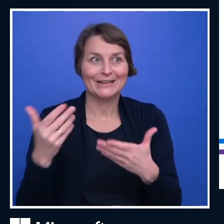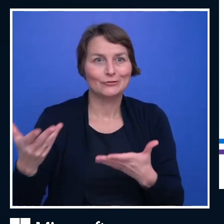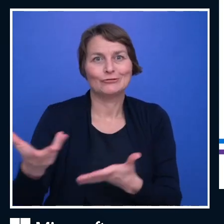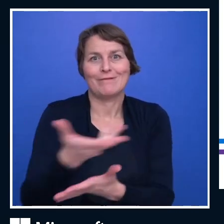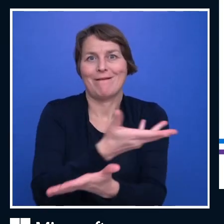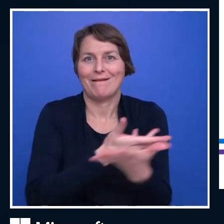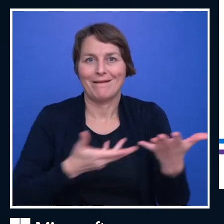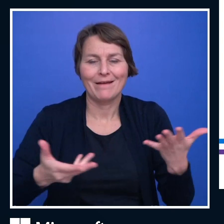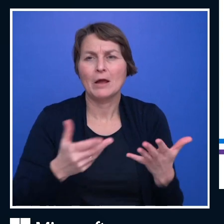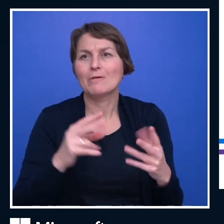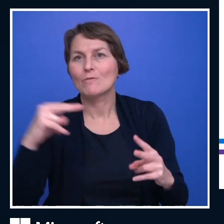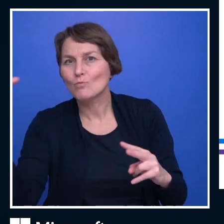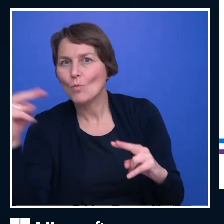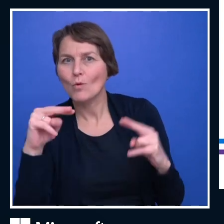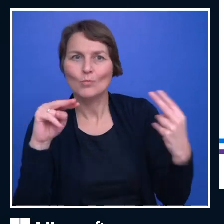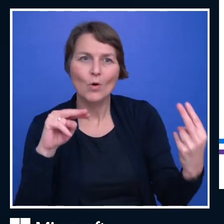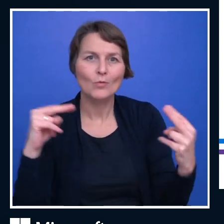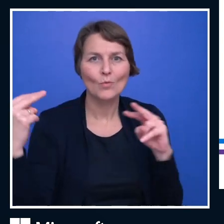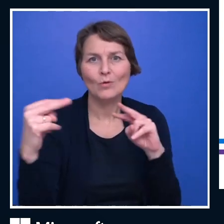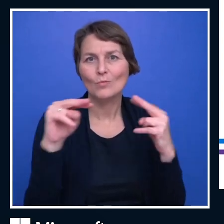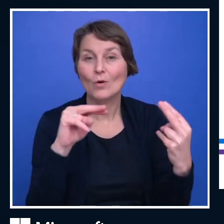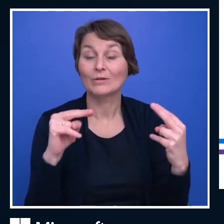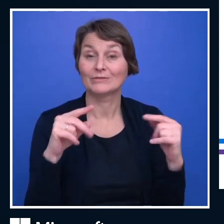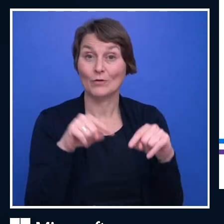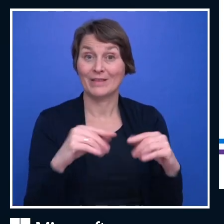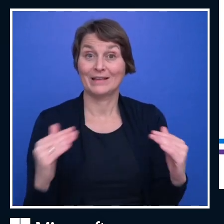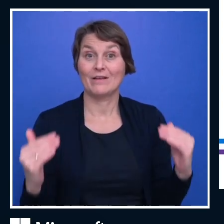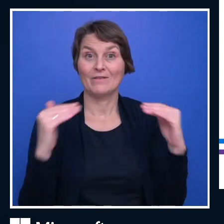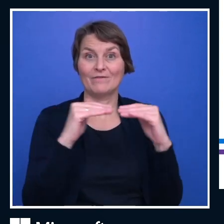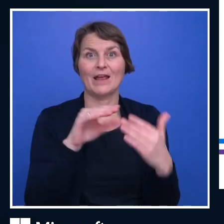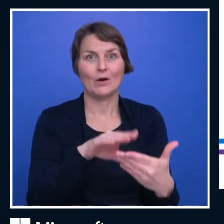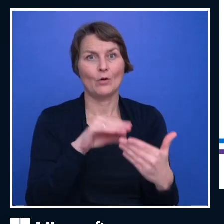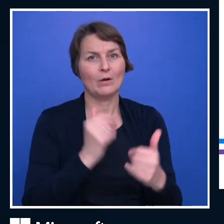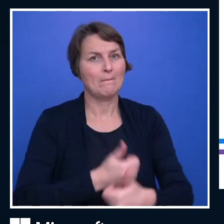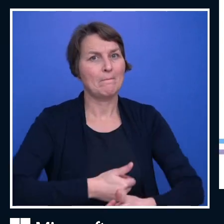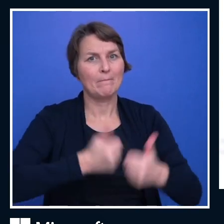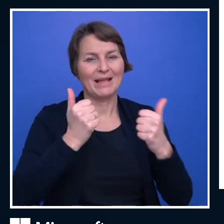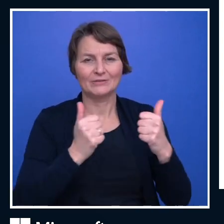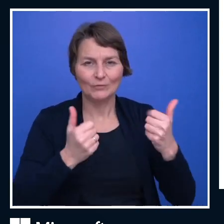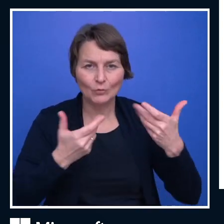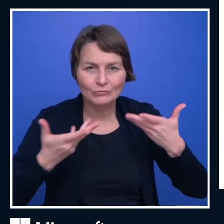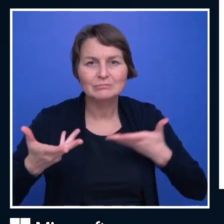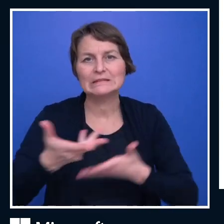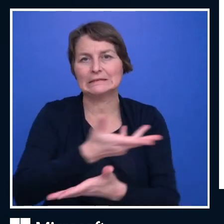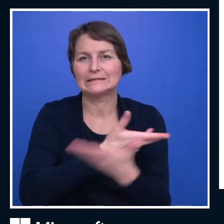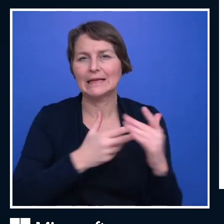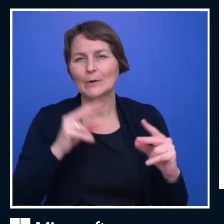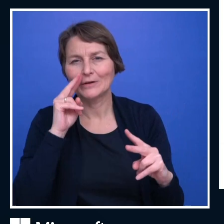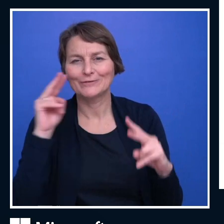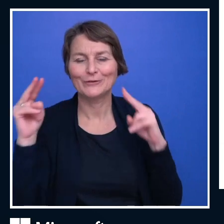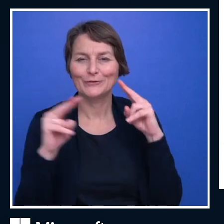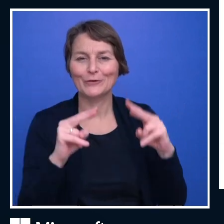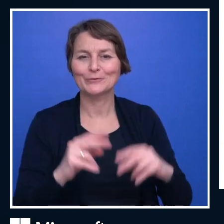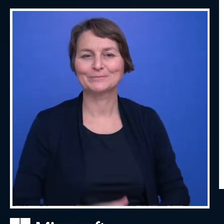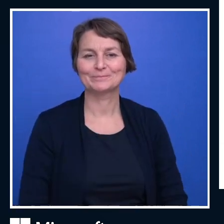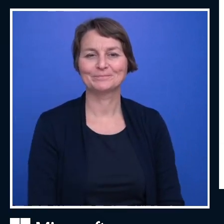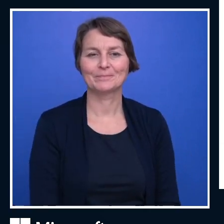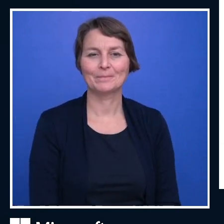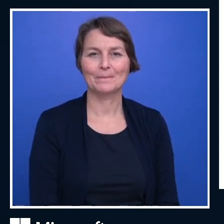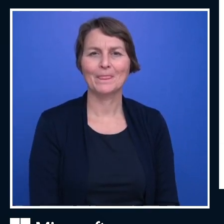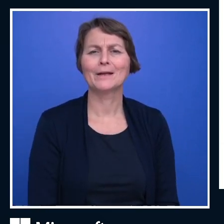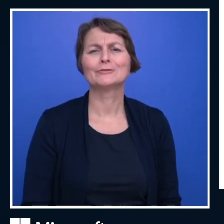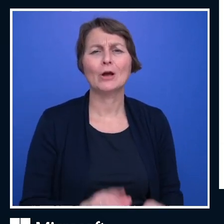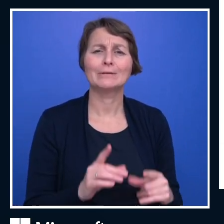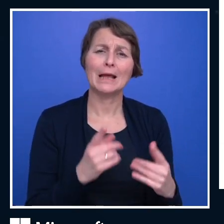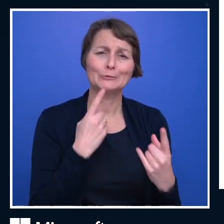FairLearn. So with that, I'll enough talking and